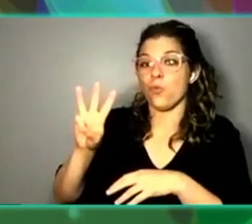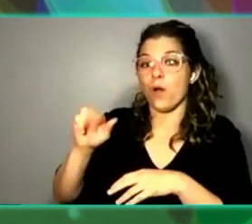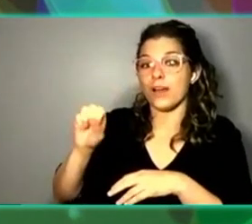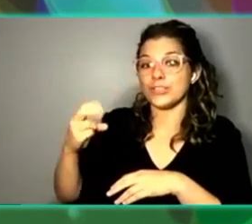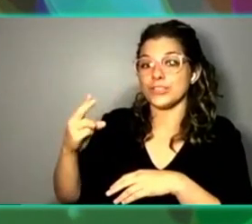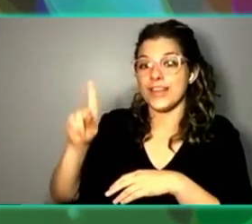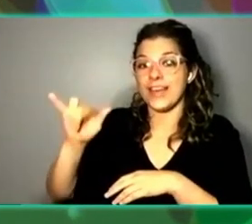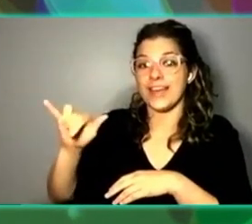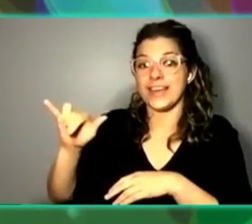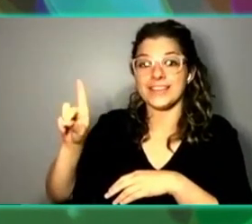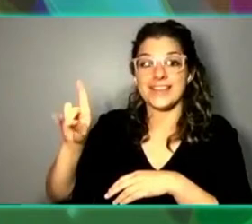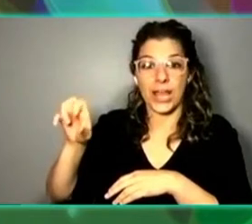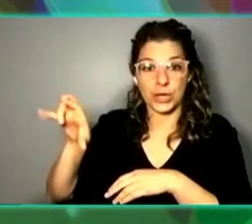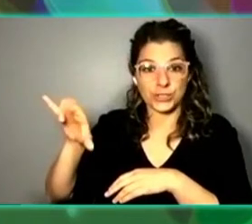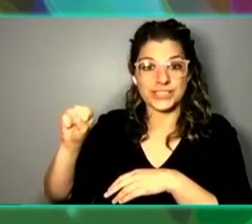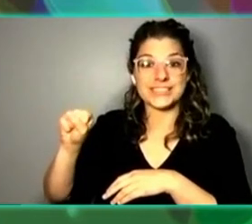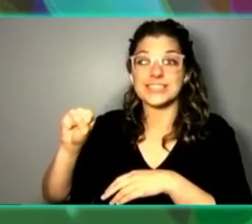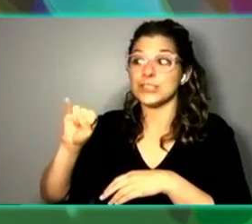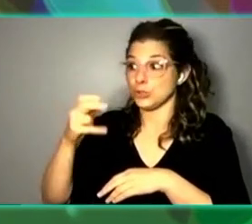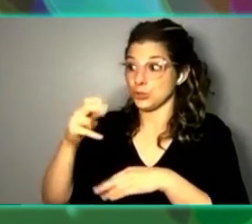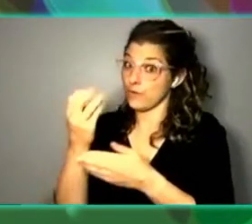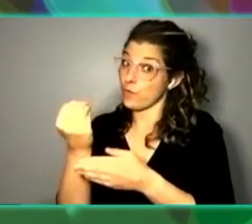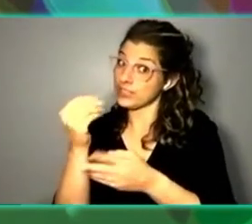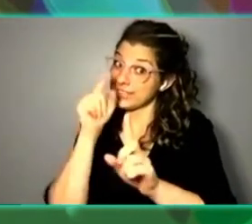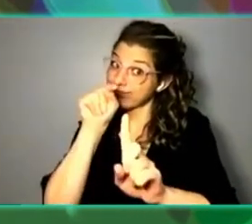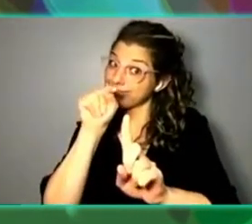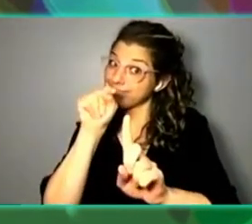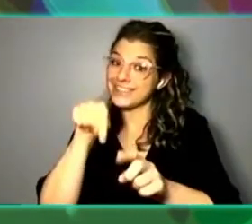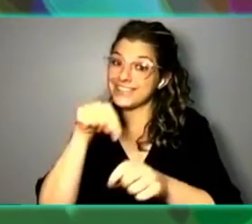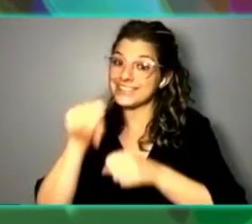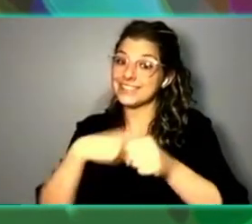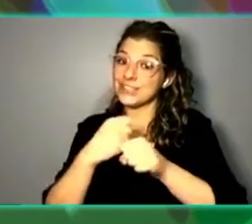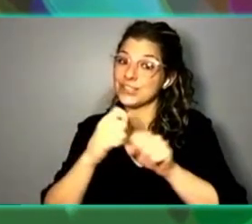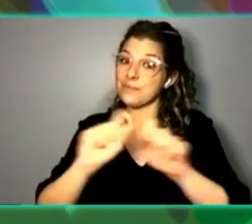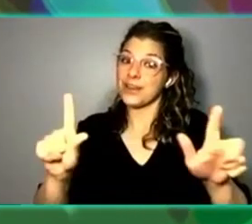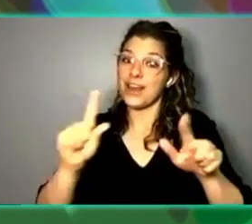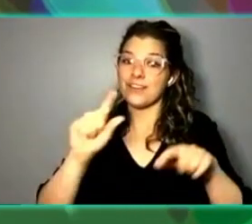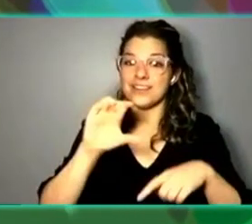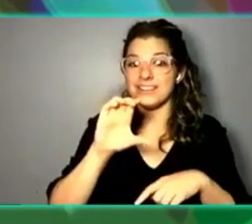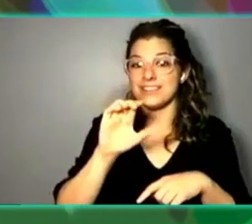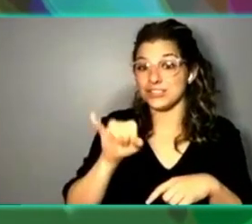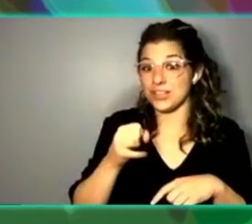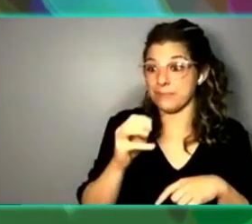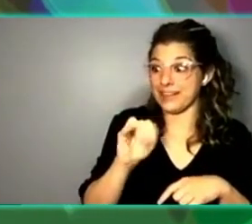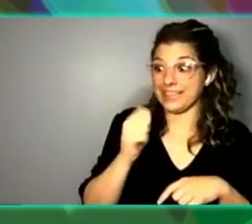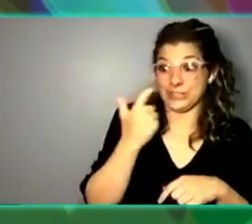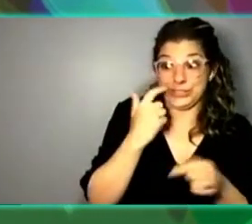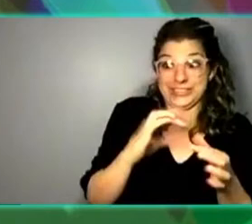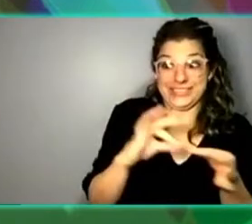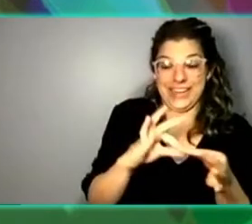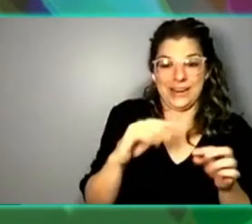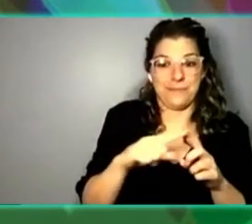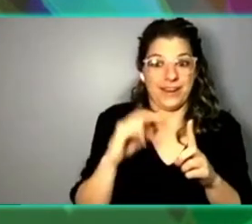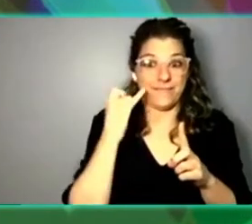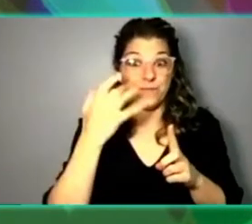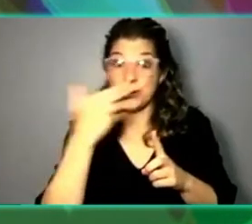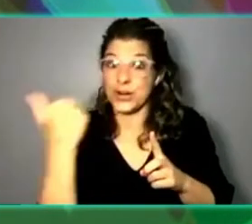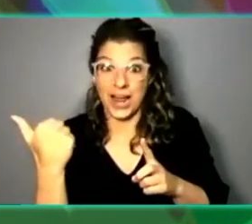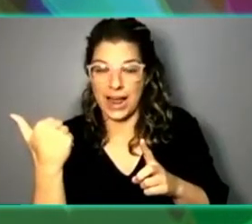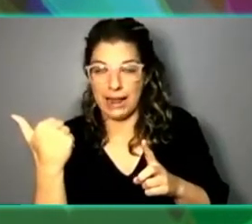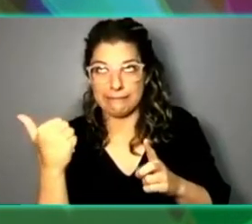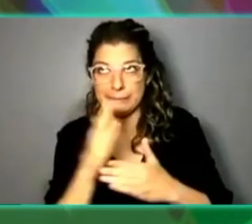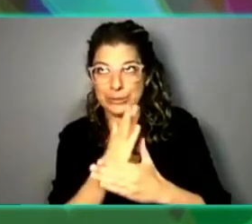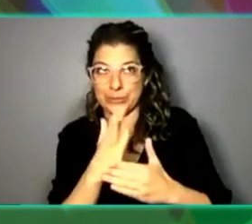Woo! June 14th this year is coming out. I know Jamila just said it, but in case anyone forgot.